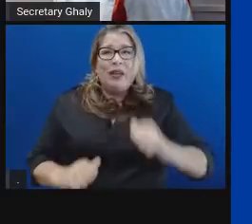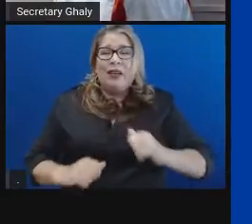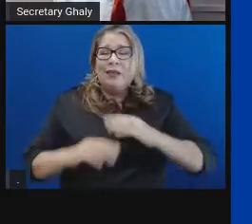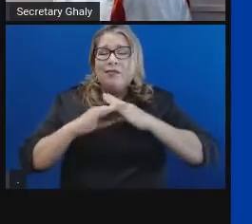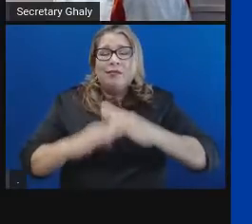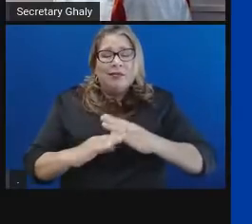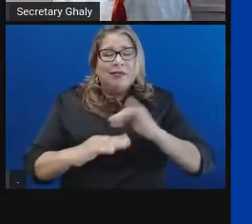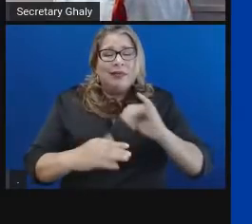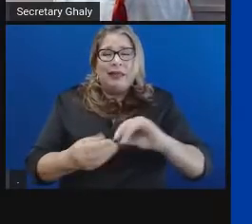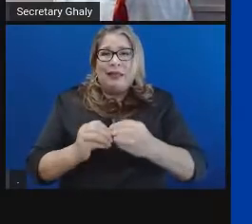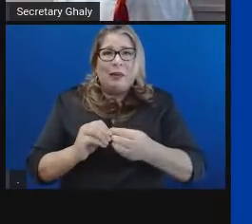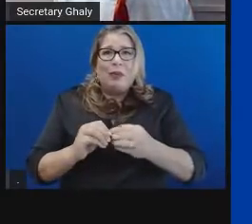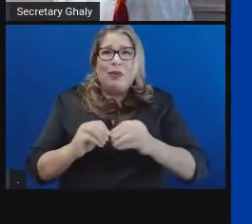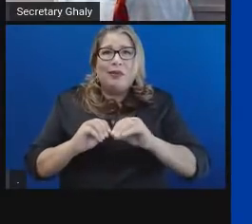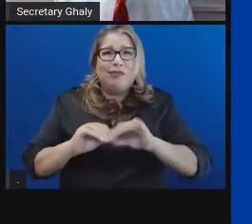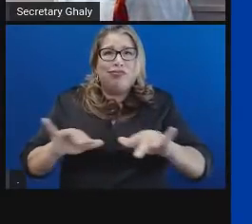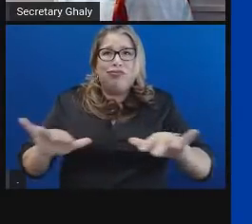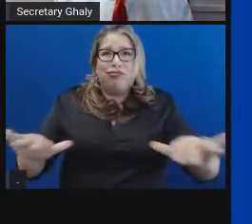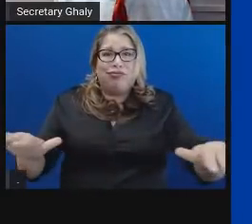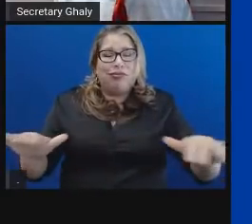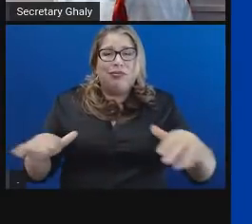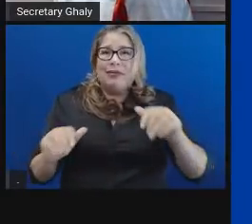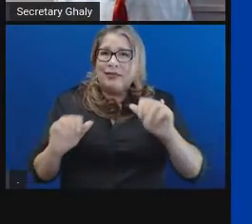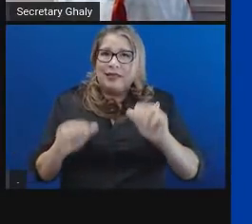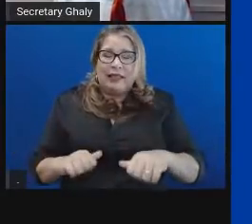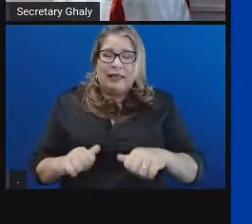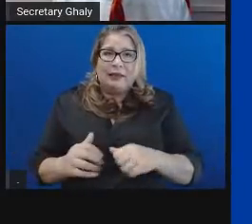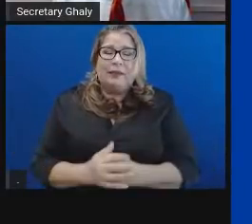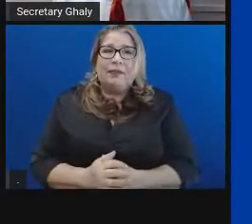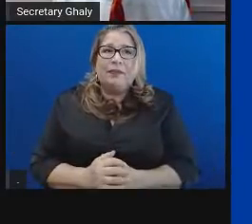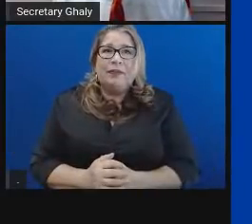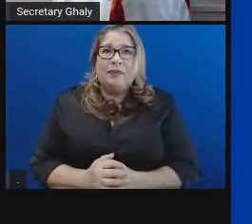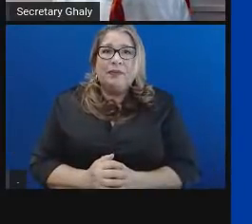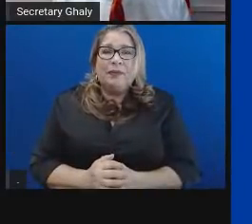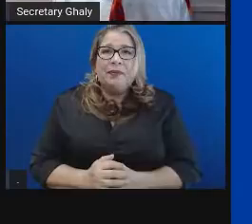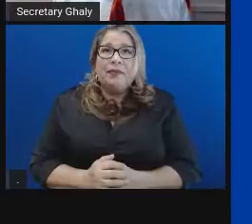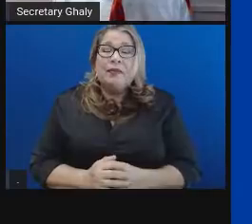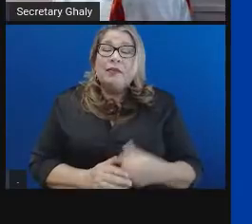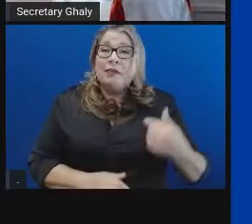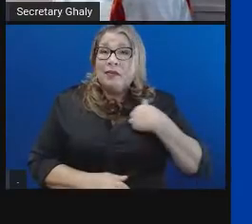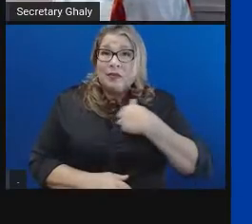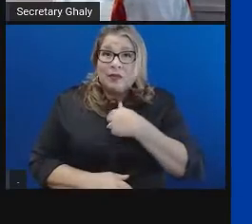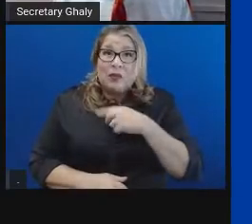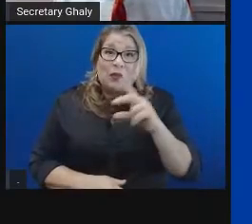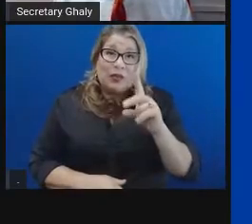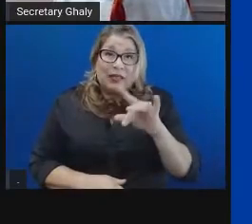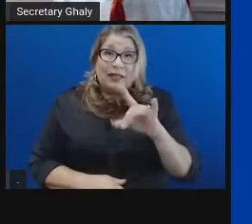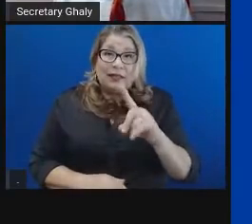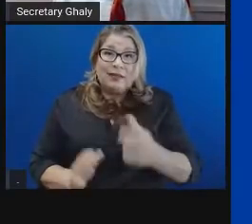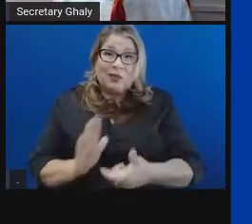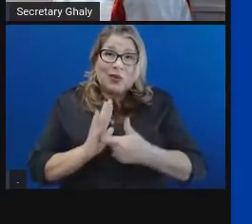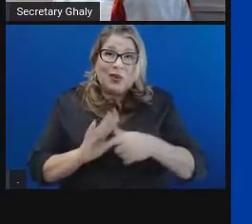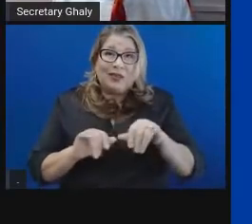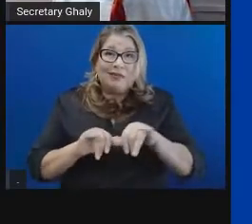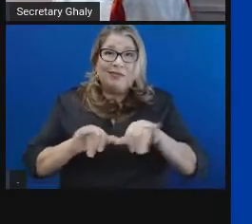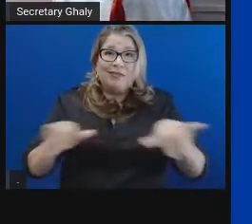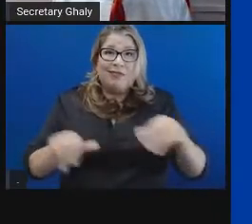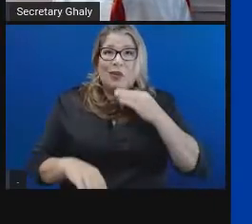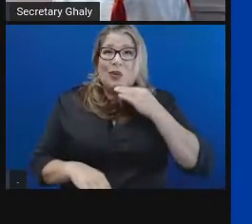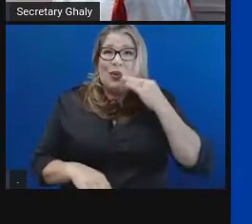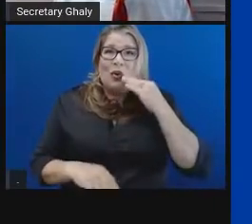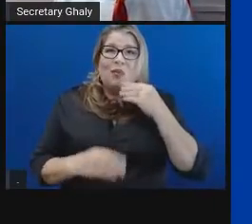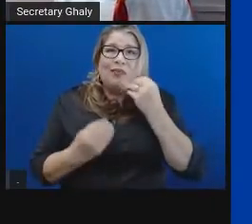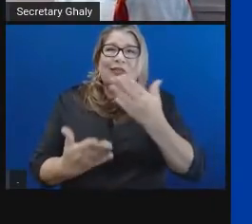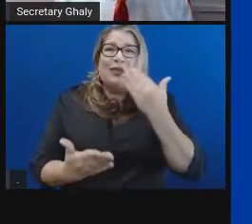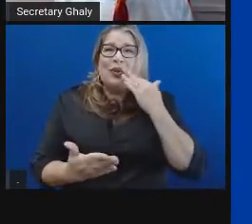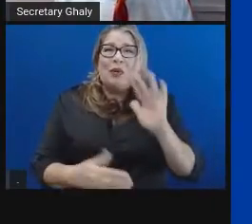stronger, we have too. We did put the regional stay-at-home order out just over a month ago.